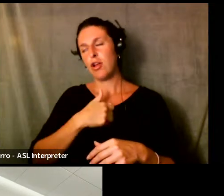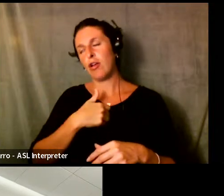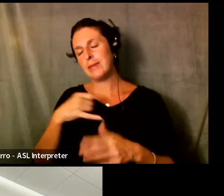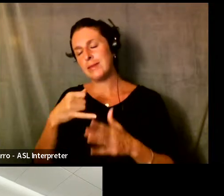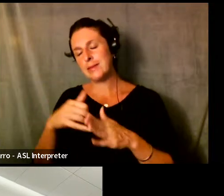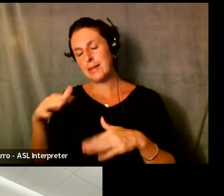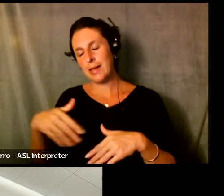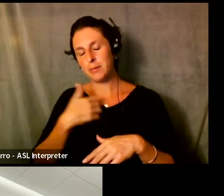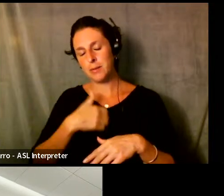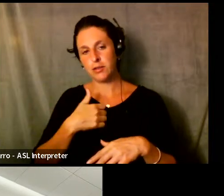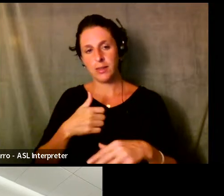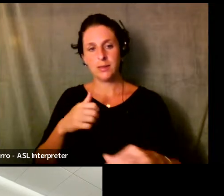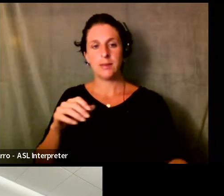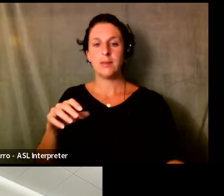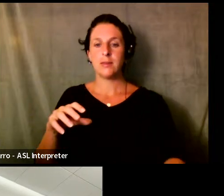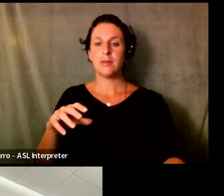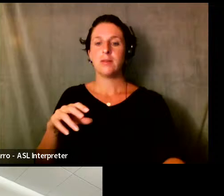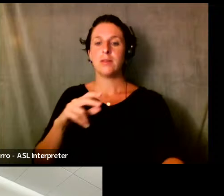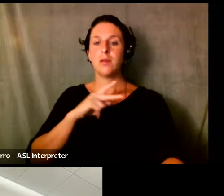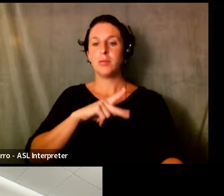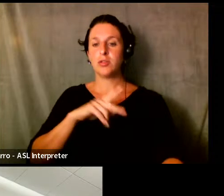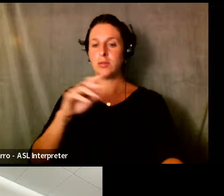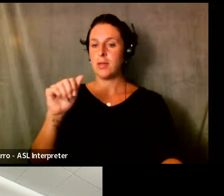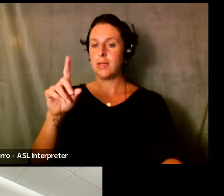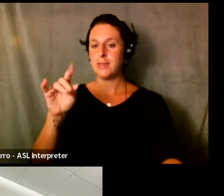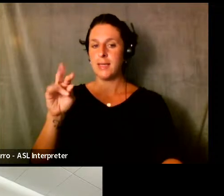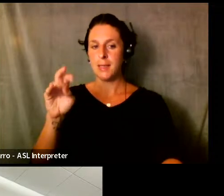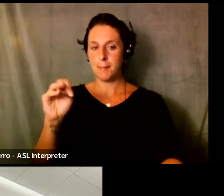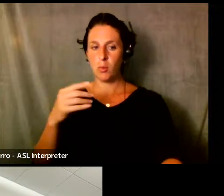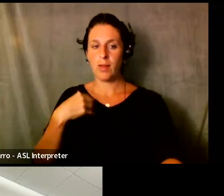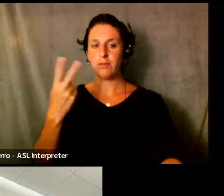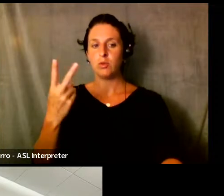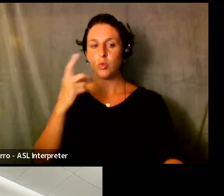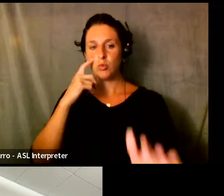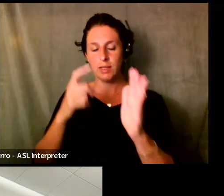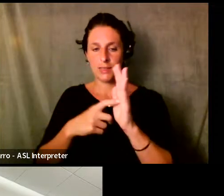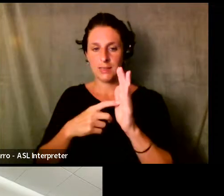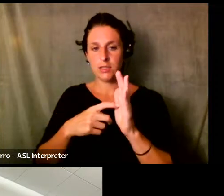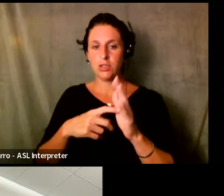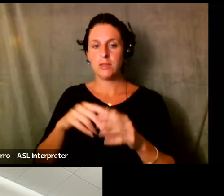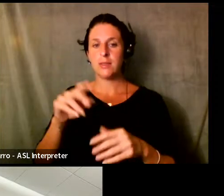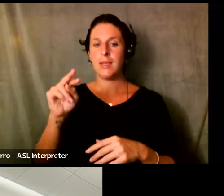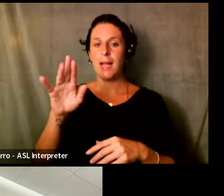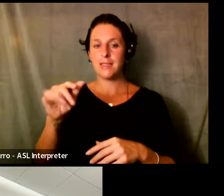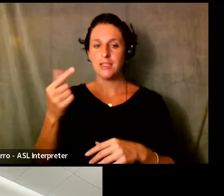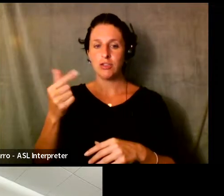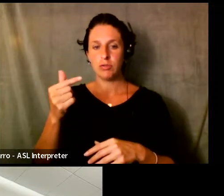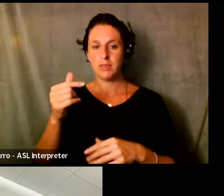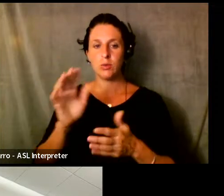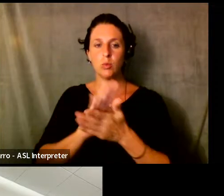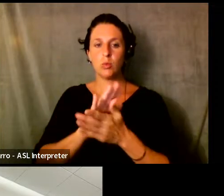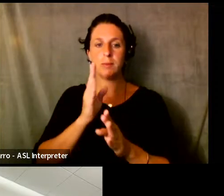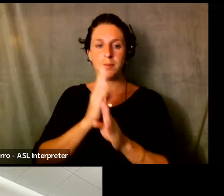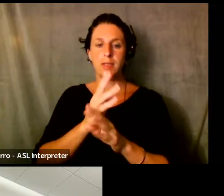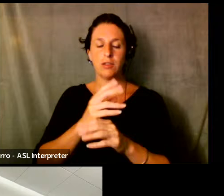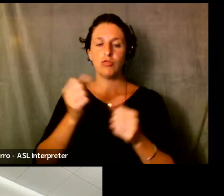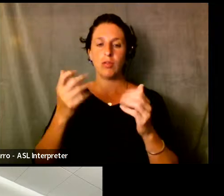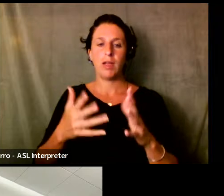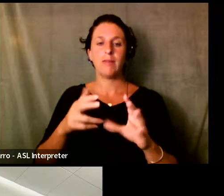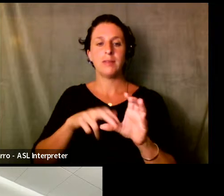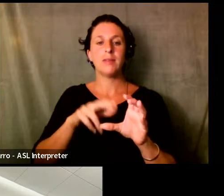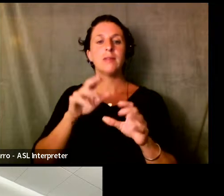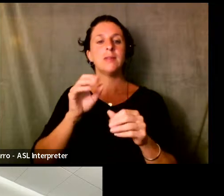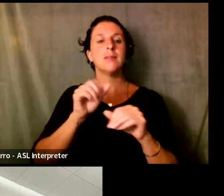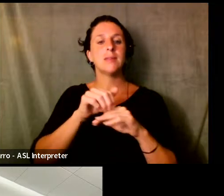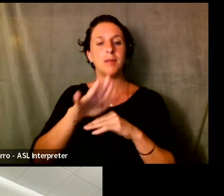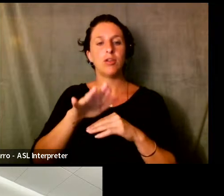y'all. Okay, personnel addendum. Personnel addendum, and we have two Sorry. recognitions tonight. We have Nancy Green, a school bus driver, who submitted her retirement effective